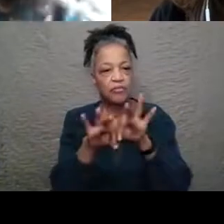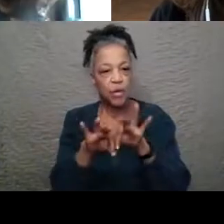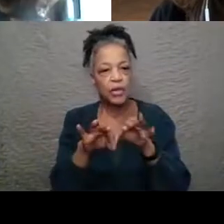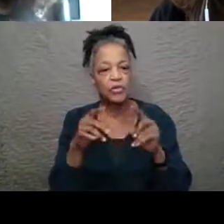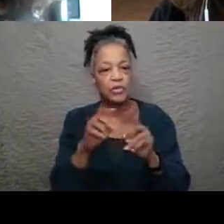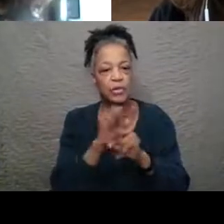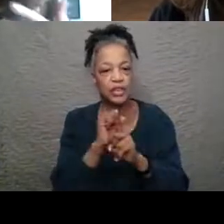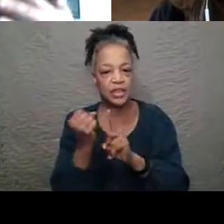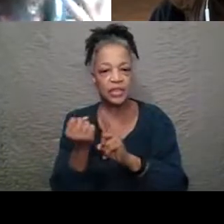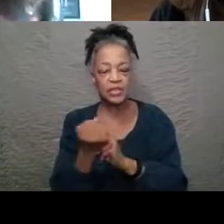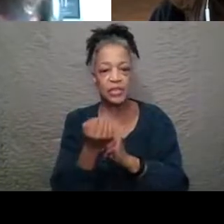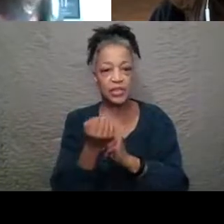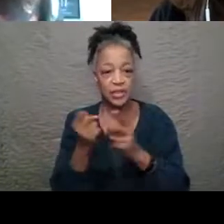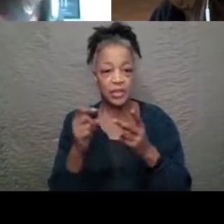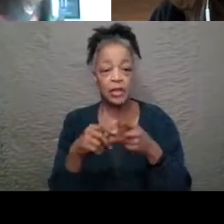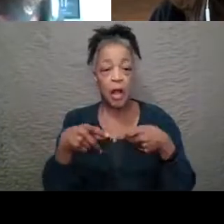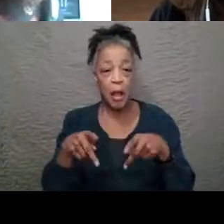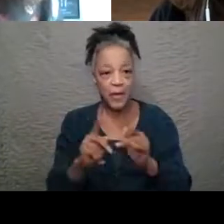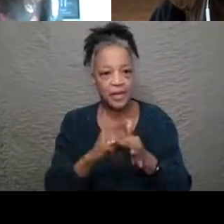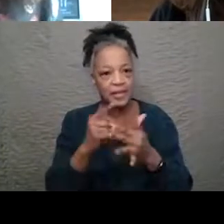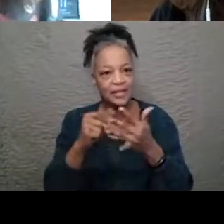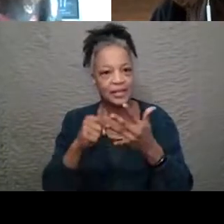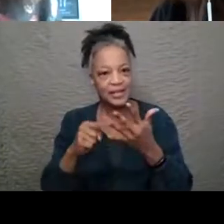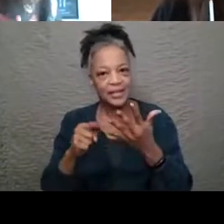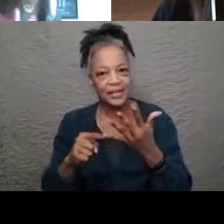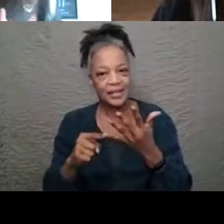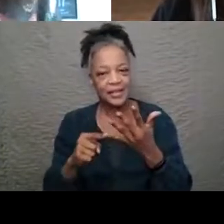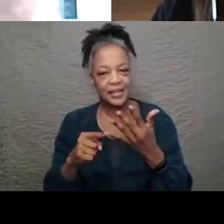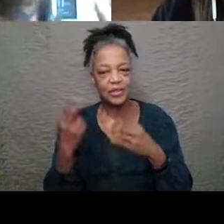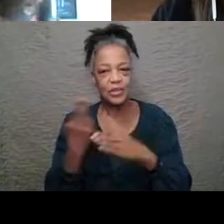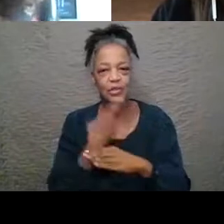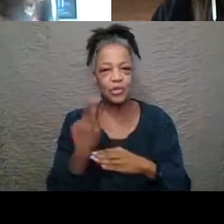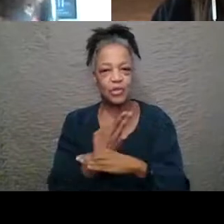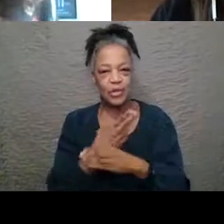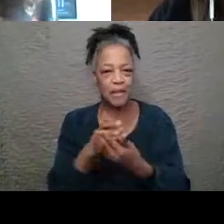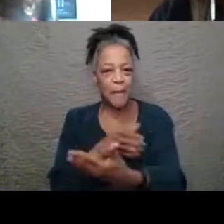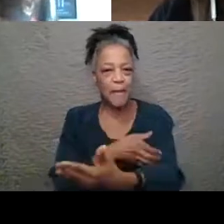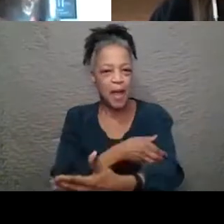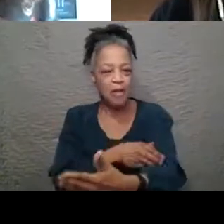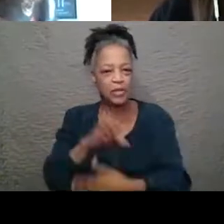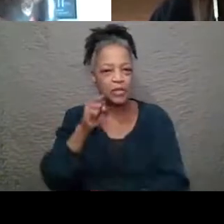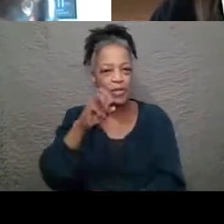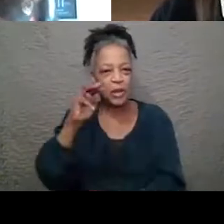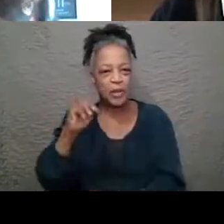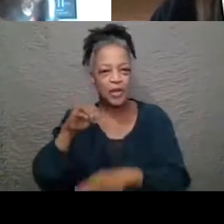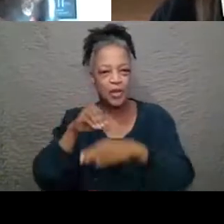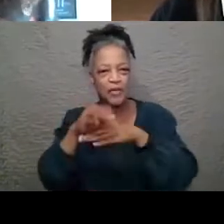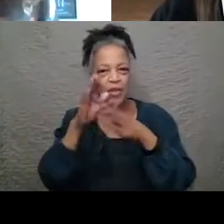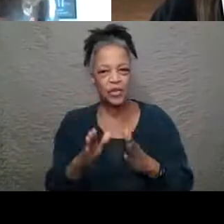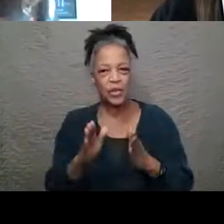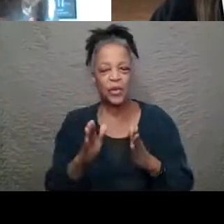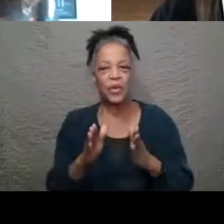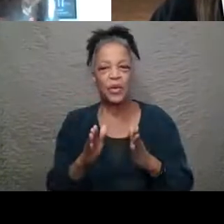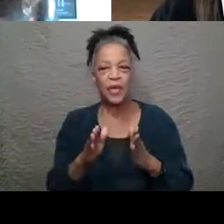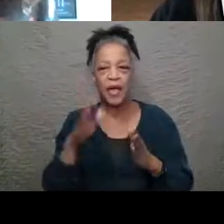situations, opportunities, that kind of thing, through the power of being a social media influencer